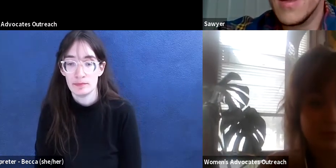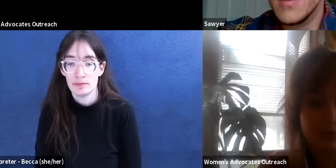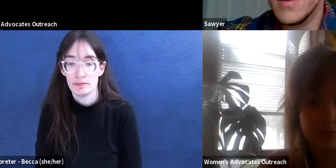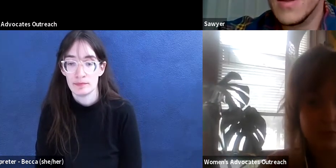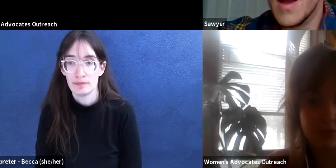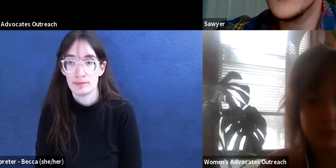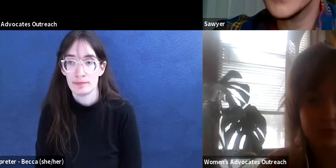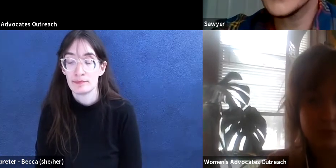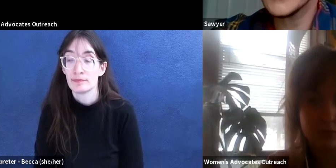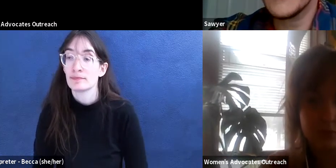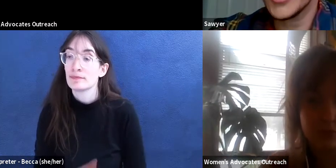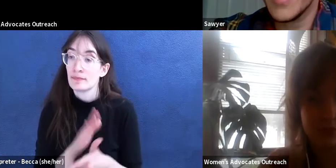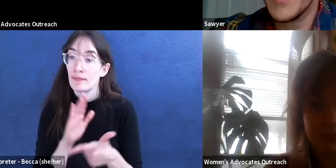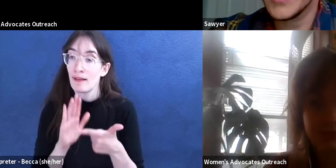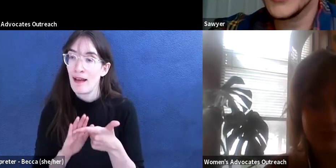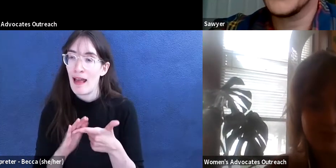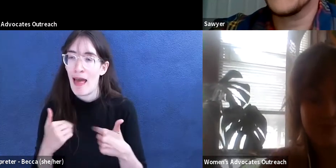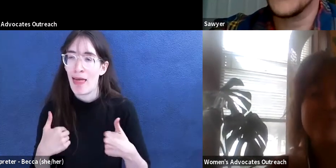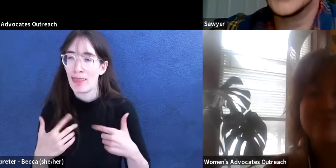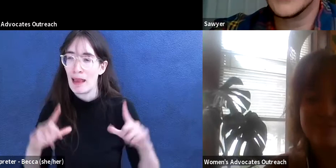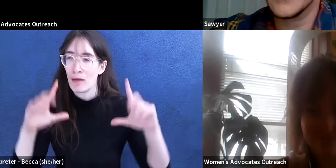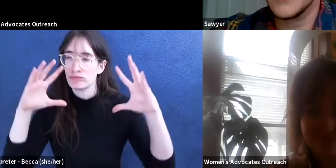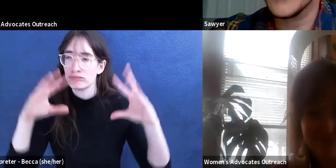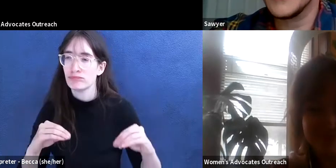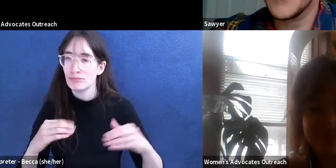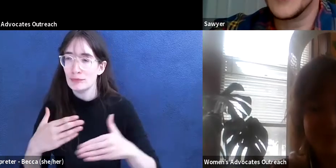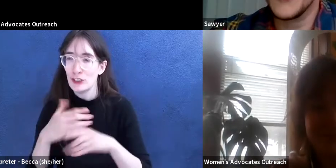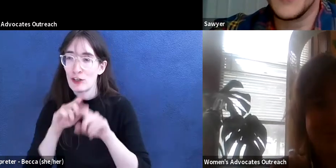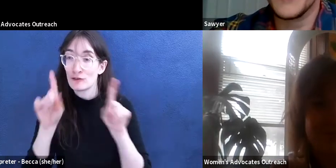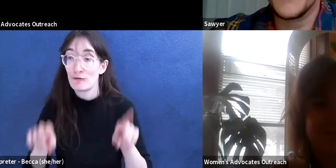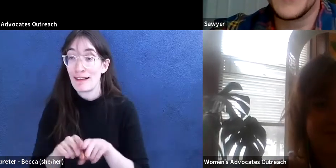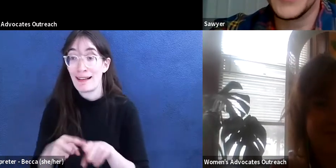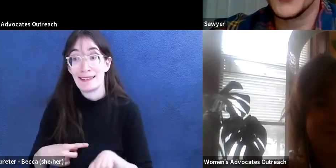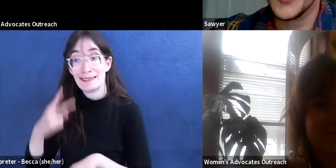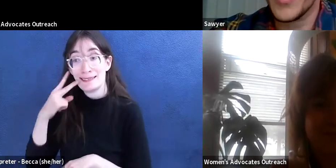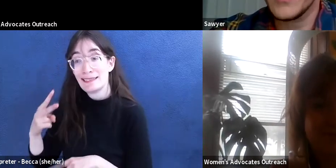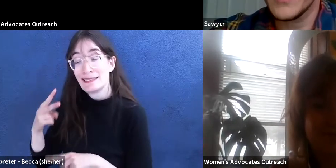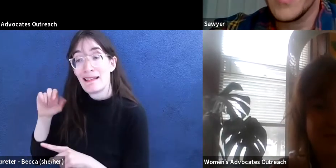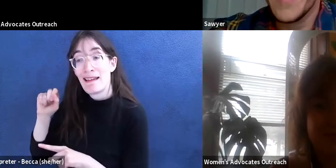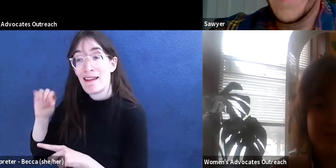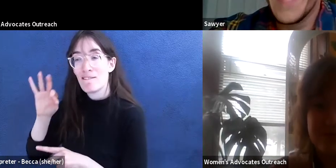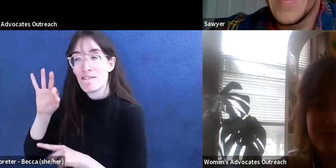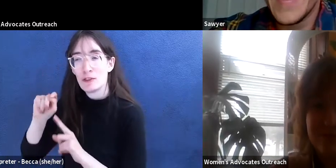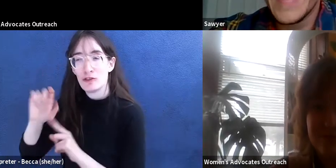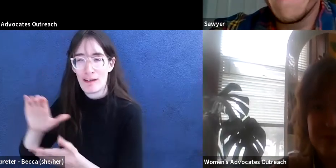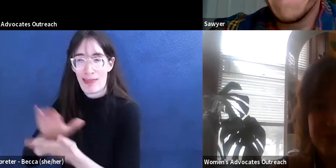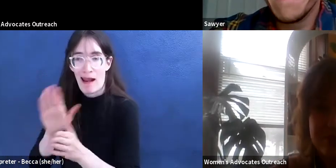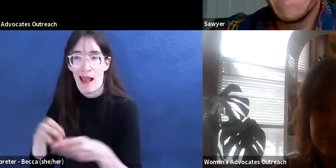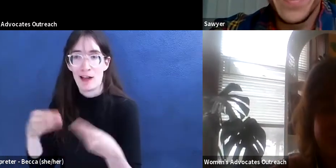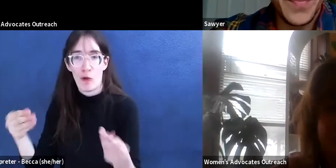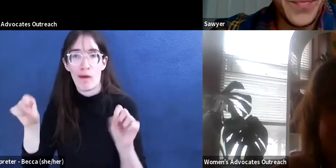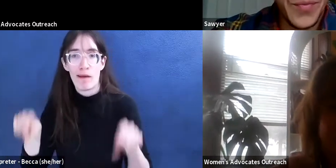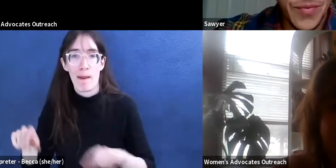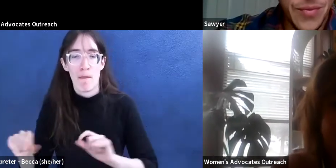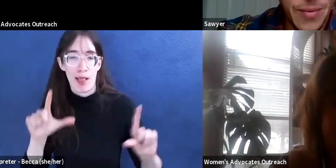sexuality in some way. And she has them identified as level like 1, 2, or 3, for like if they